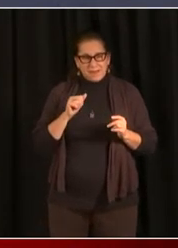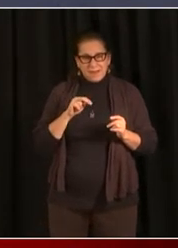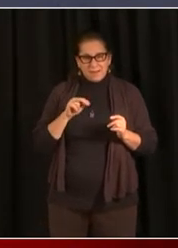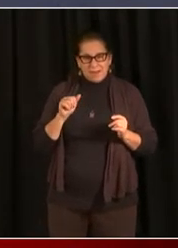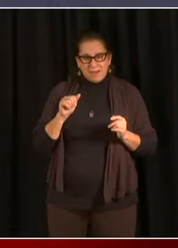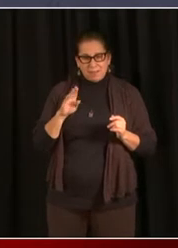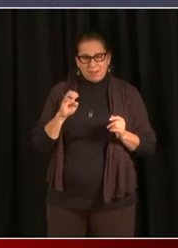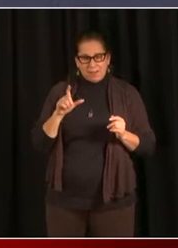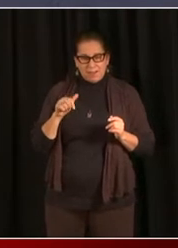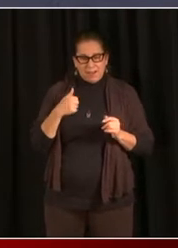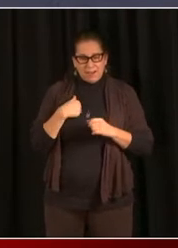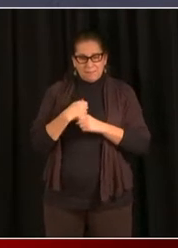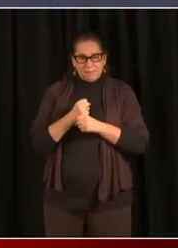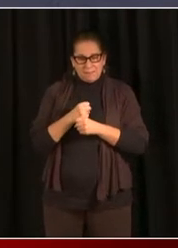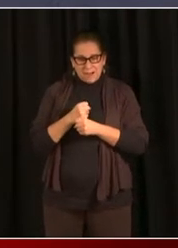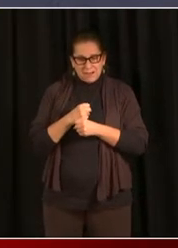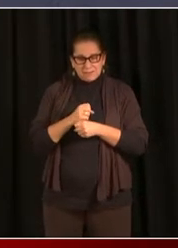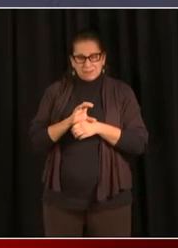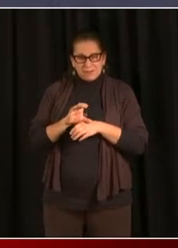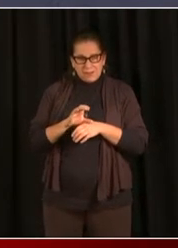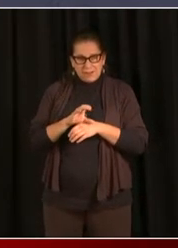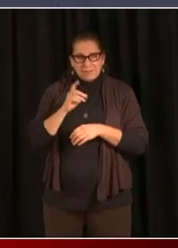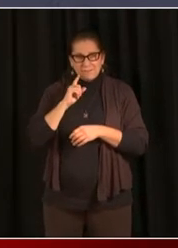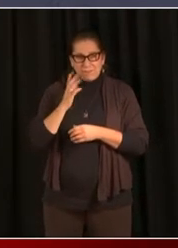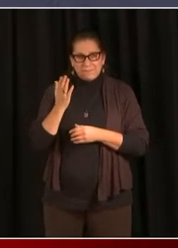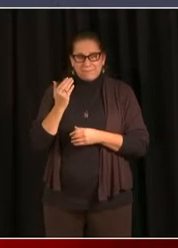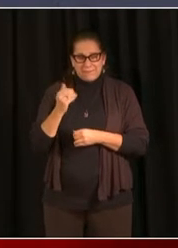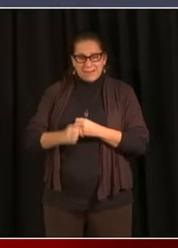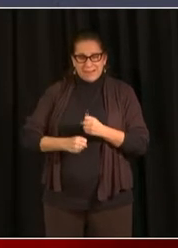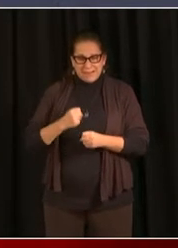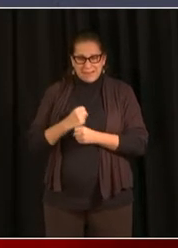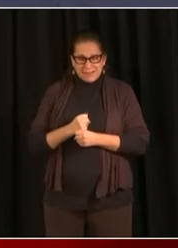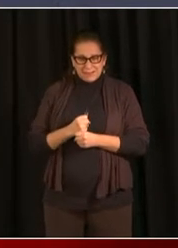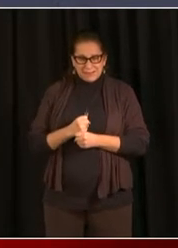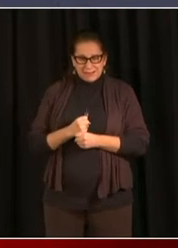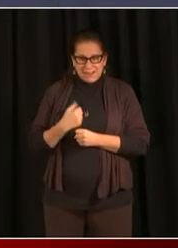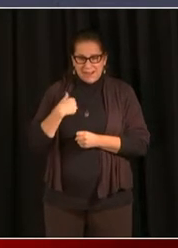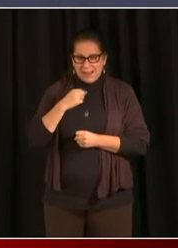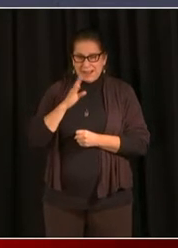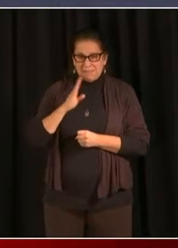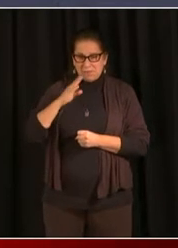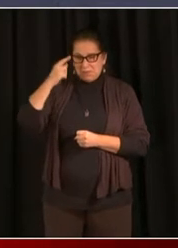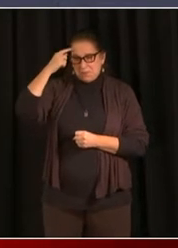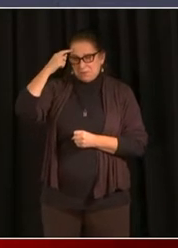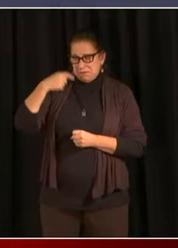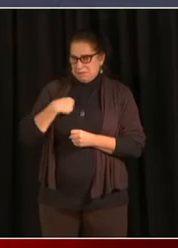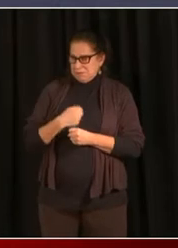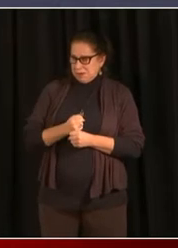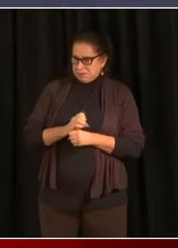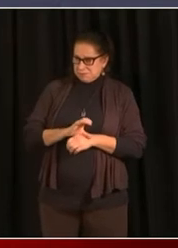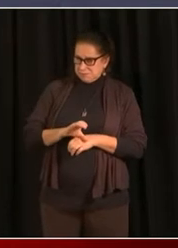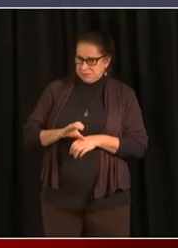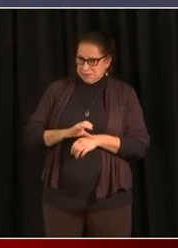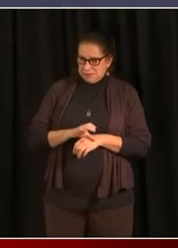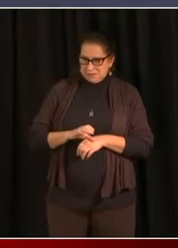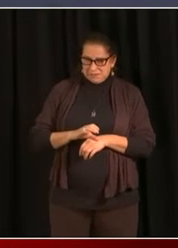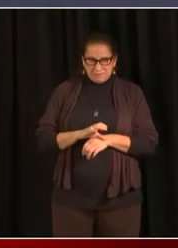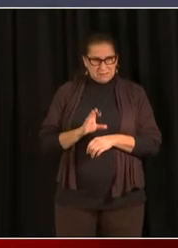making chocolates for 15 years. And I never thought I was going to make chocolates ever.